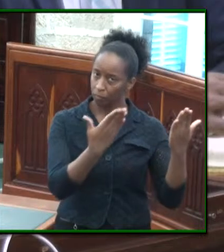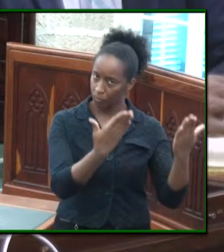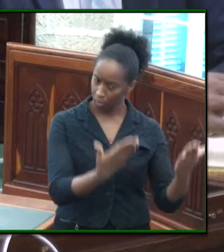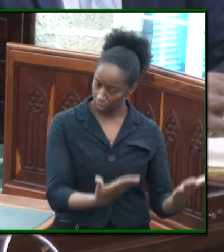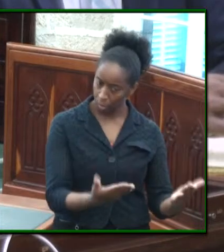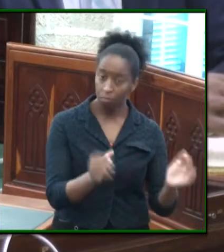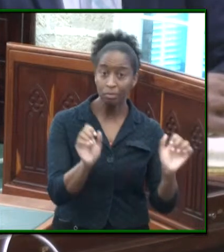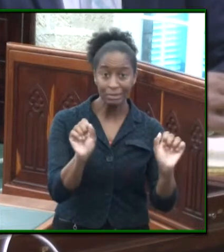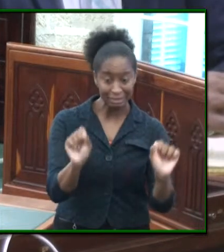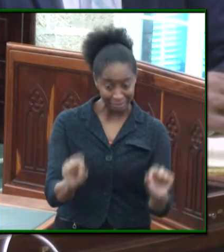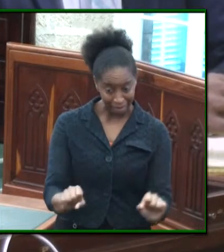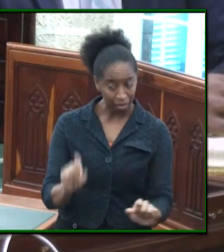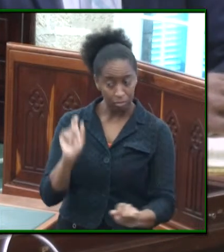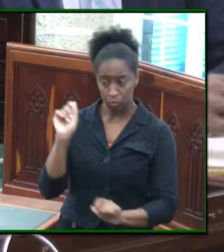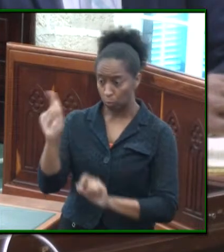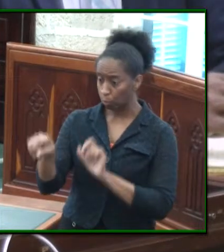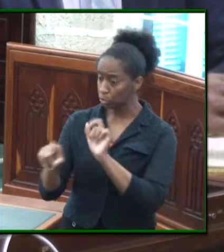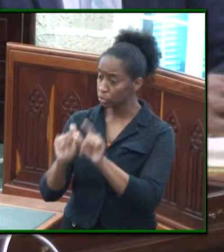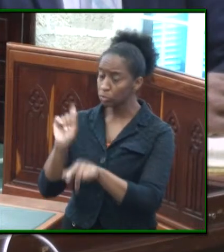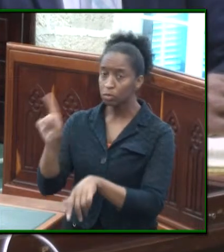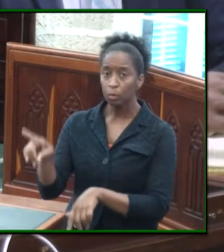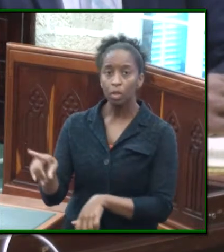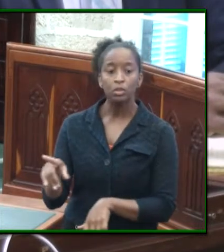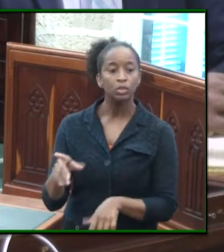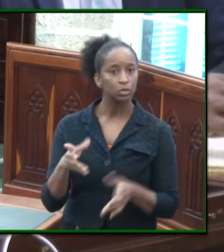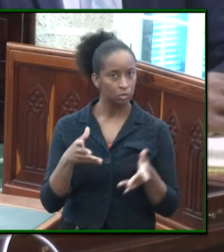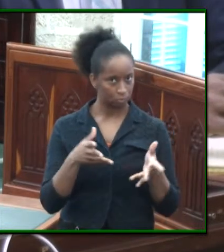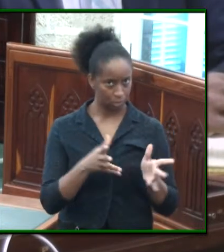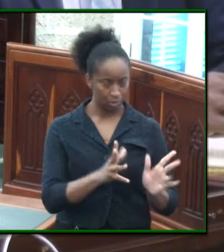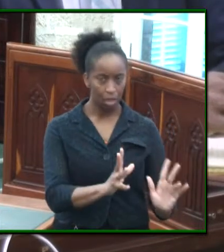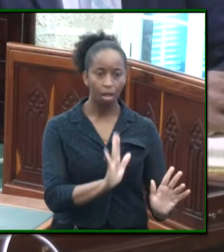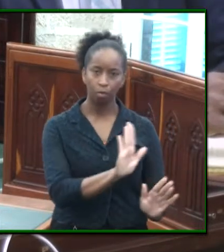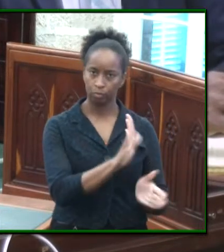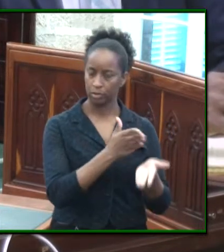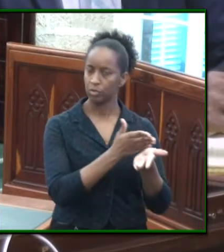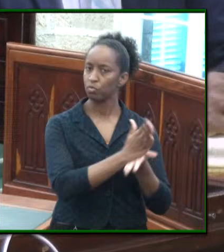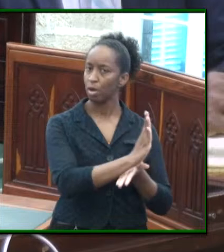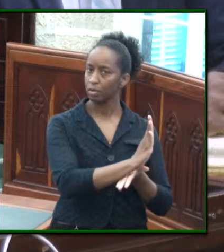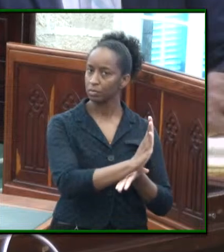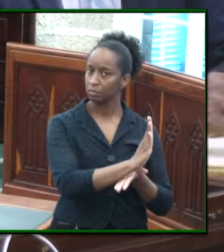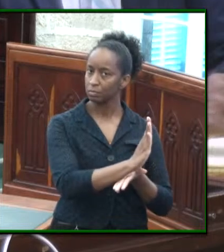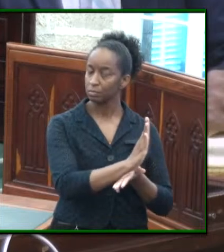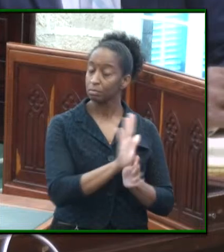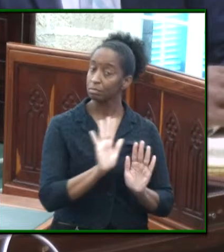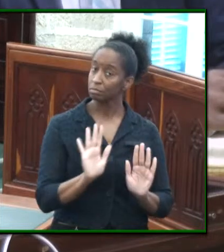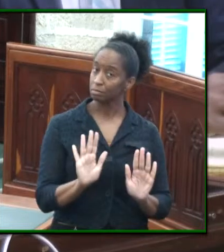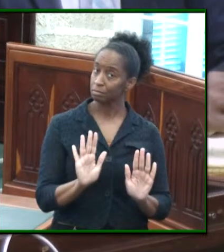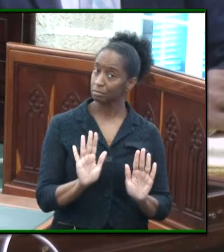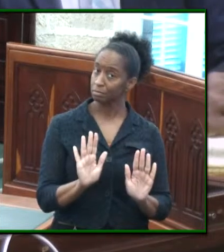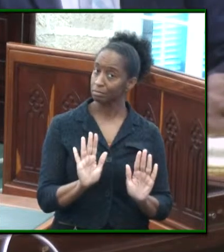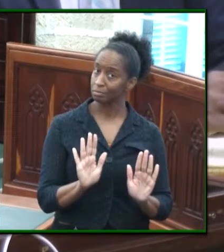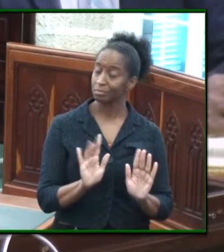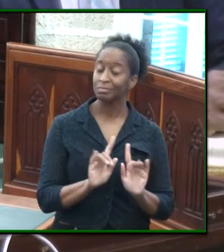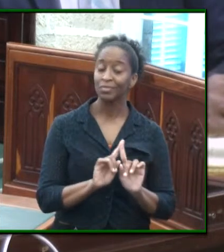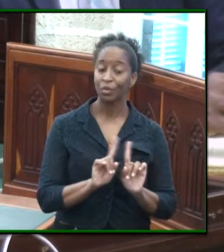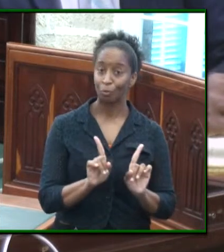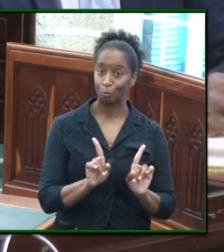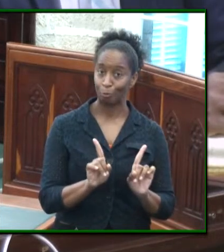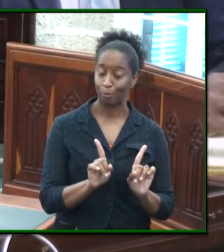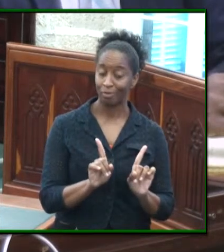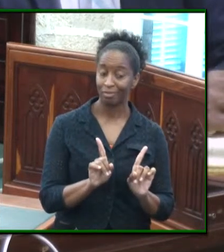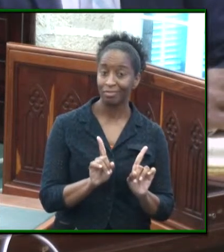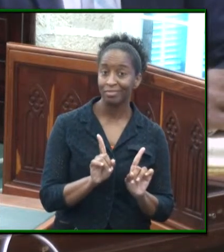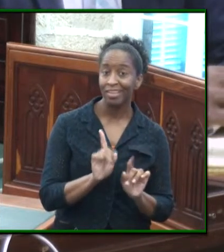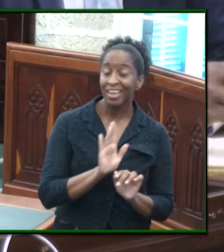I would suggest to him that the question that he's posed is really meant for elsewhere and perhaps